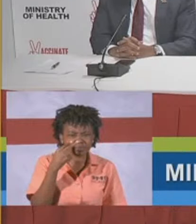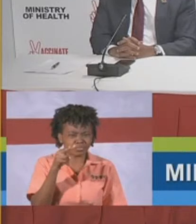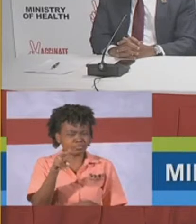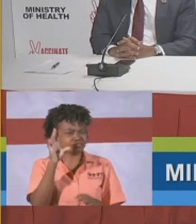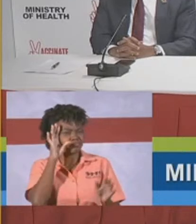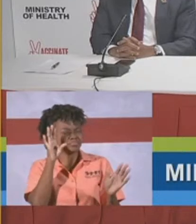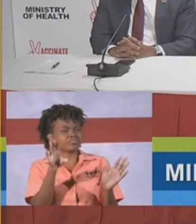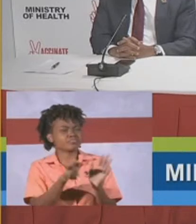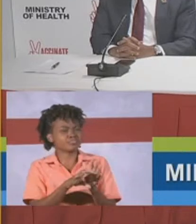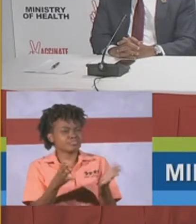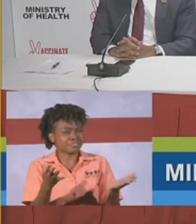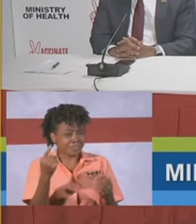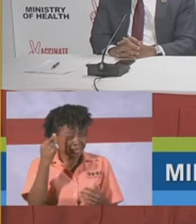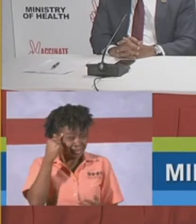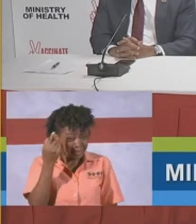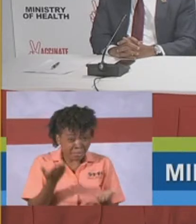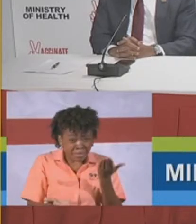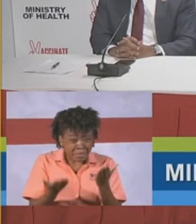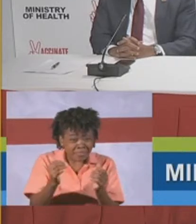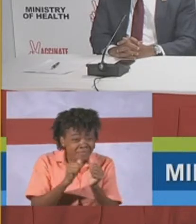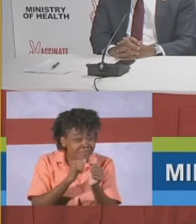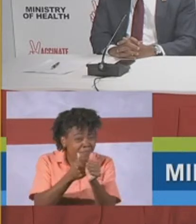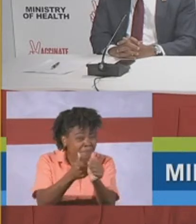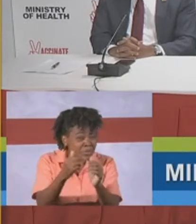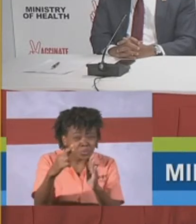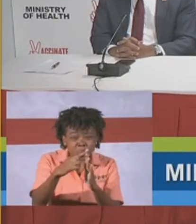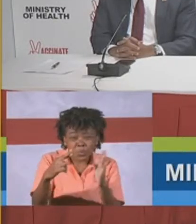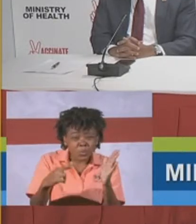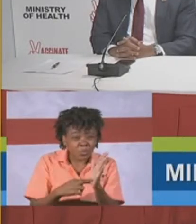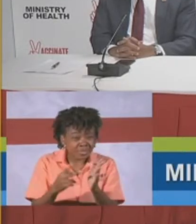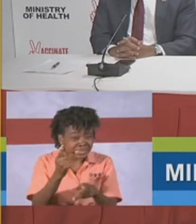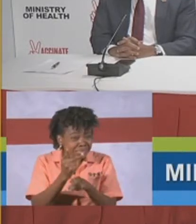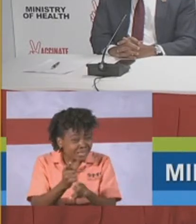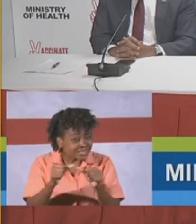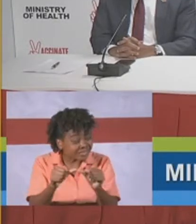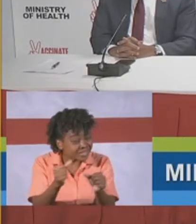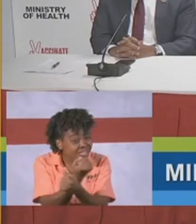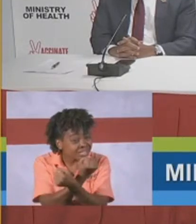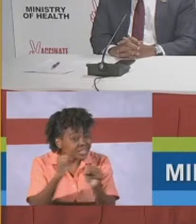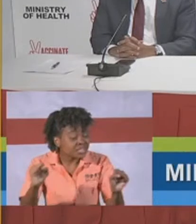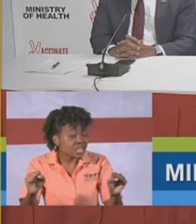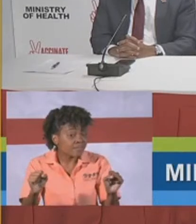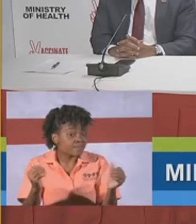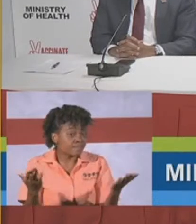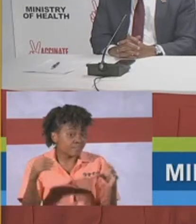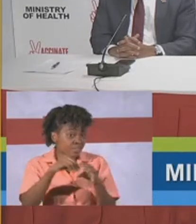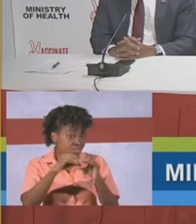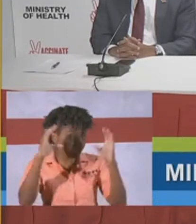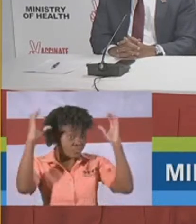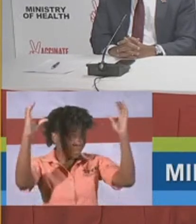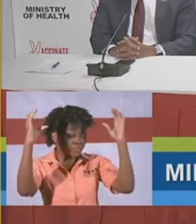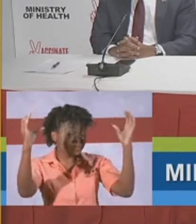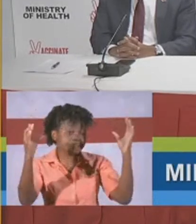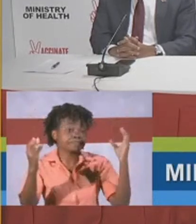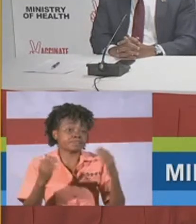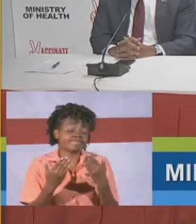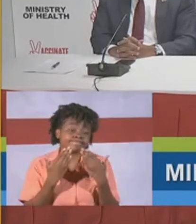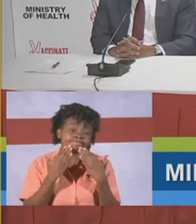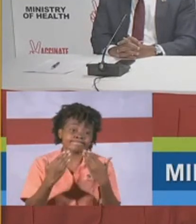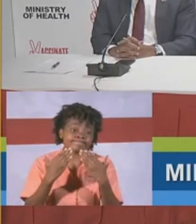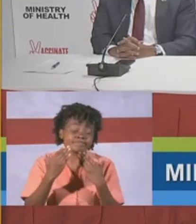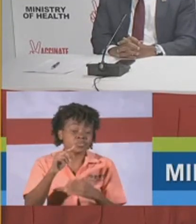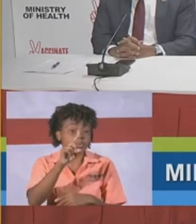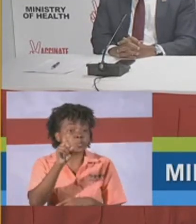could we get some answers on these two areas, please? Thank you. So the operation of safe zones and the conditions to be